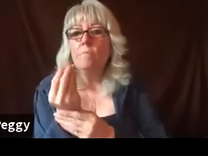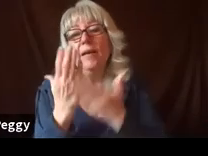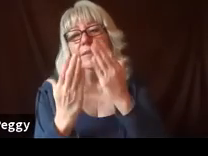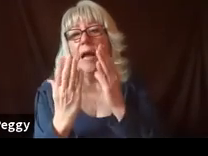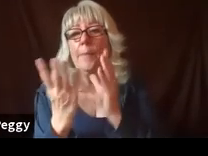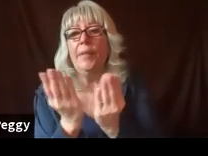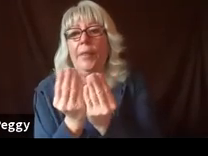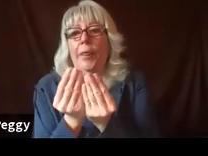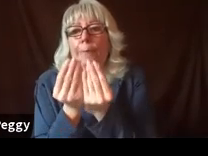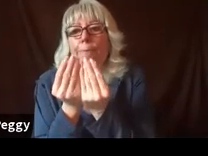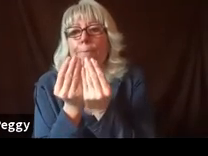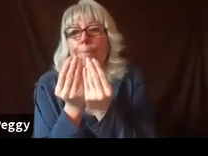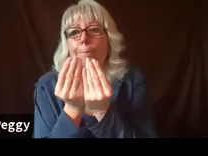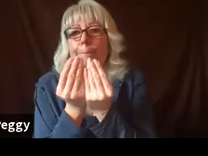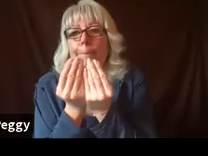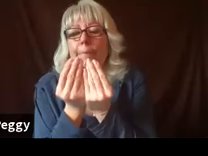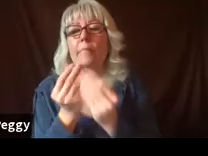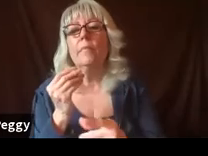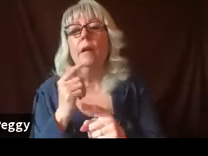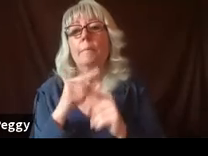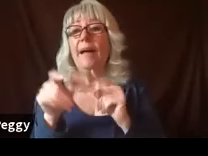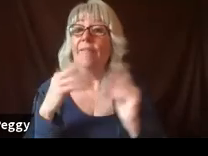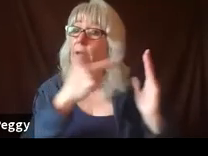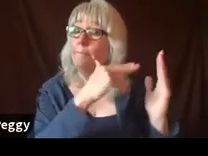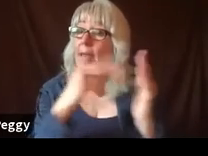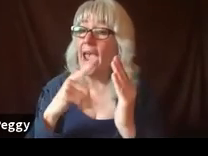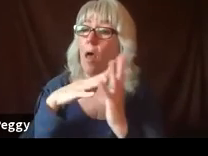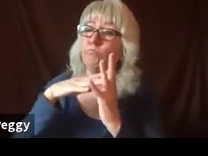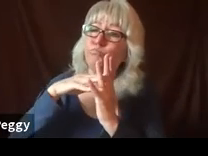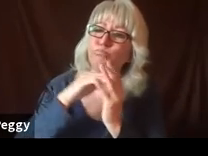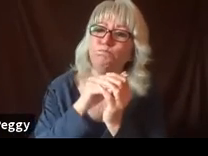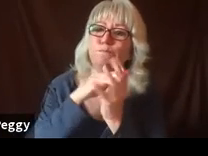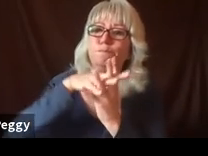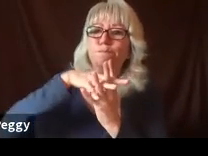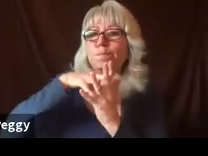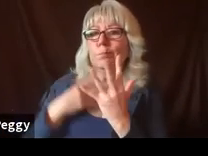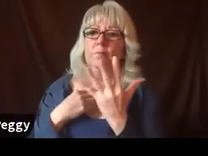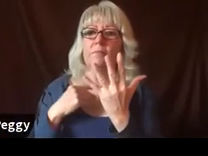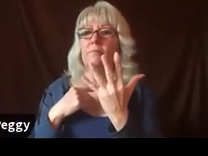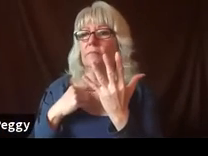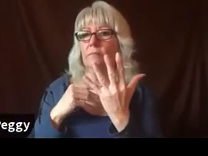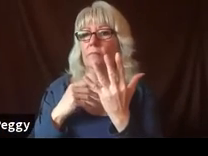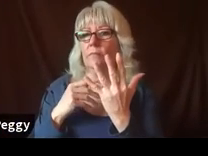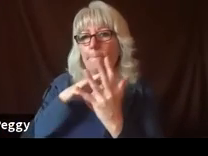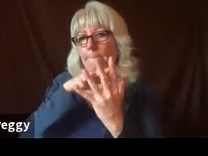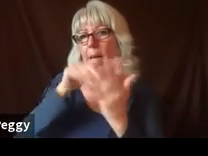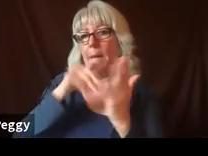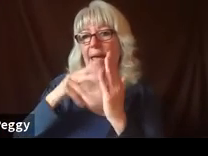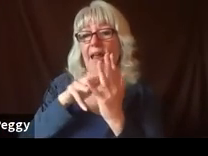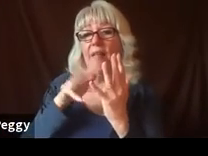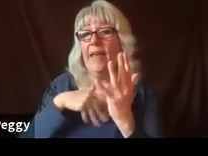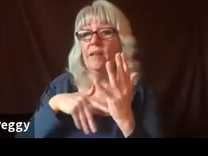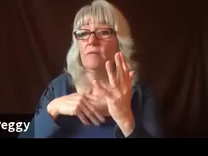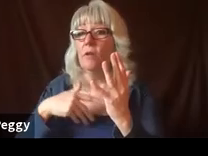when you paint, it all gets filled with paint and they're all separate. And then when you swish the